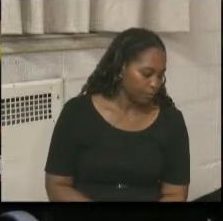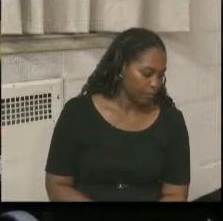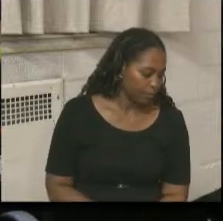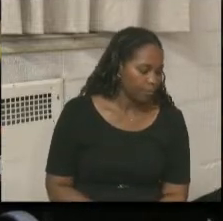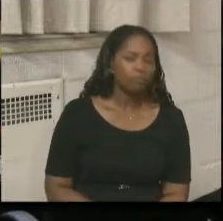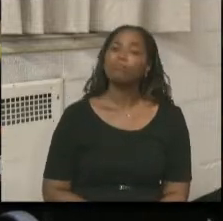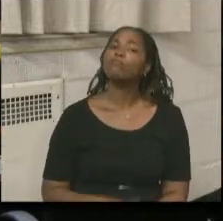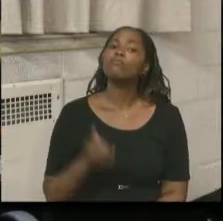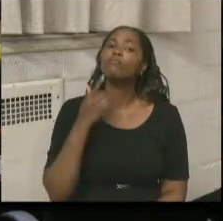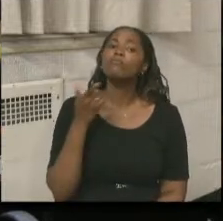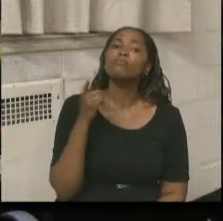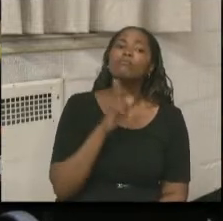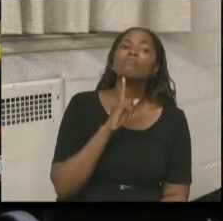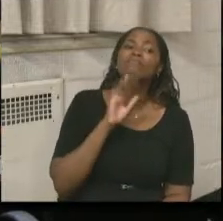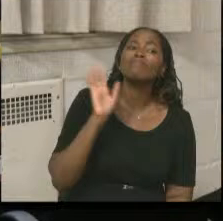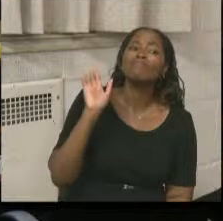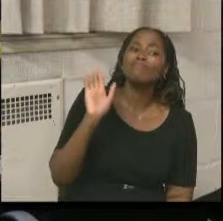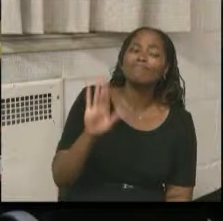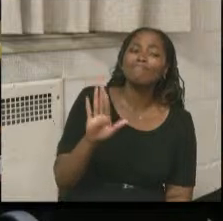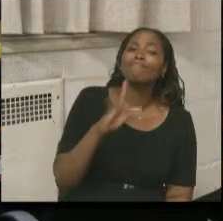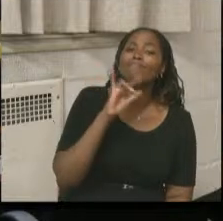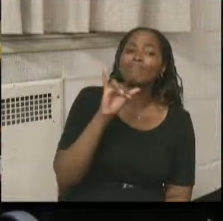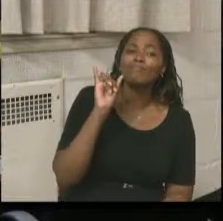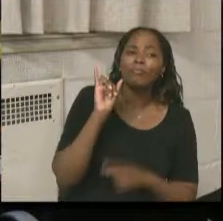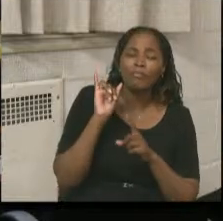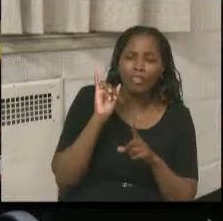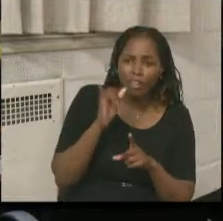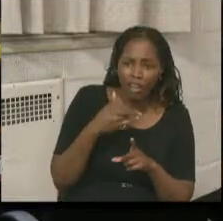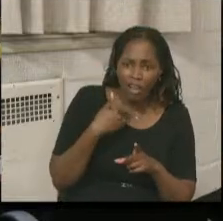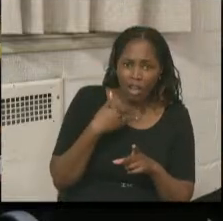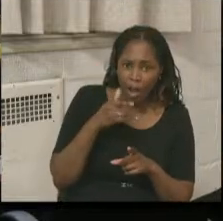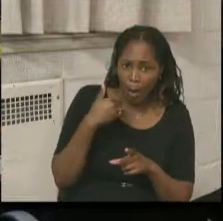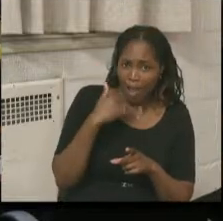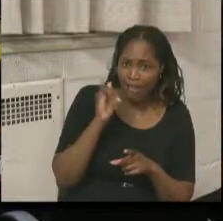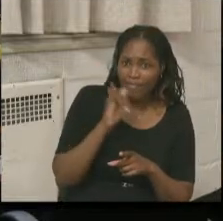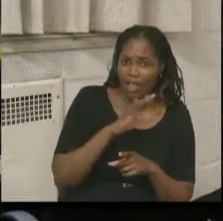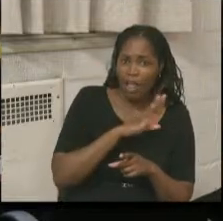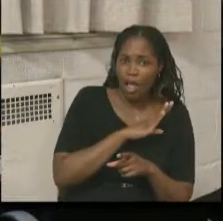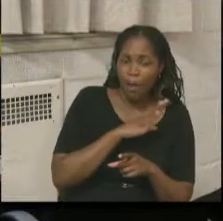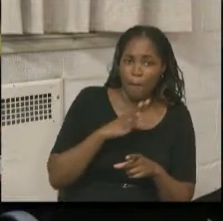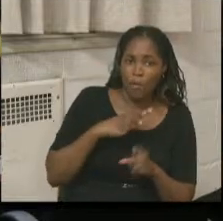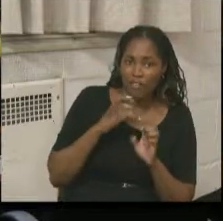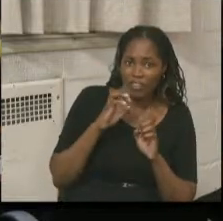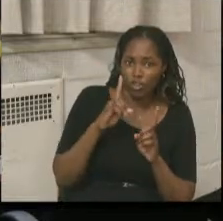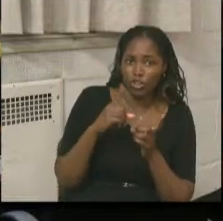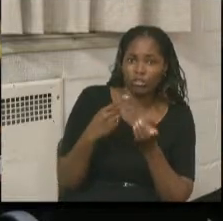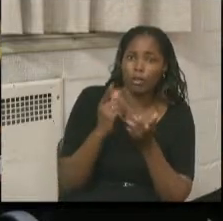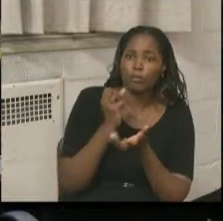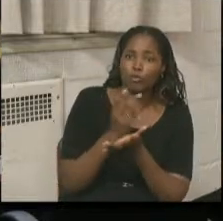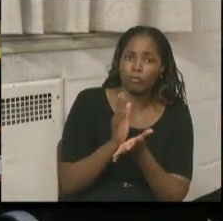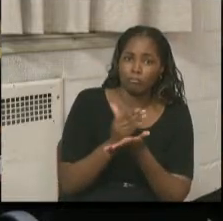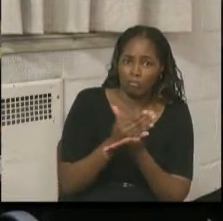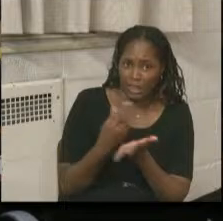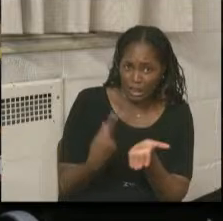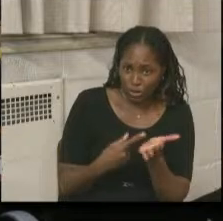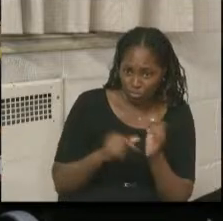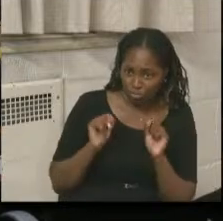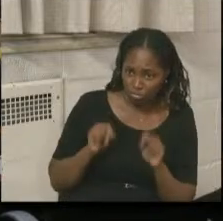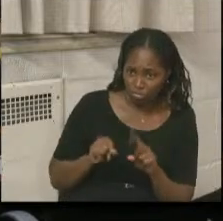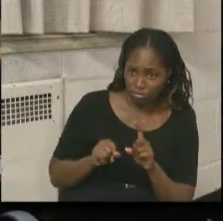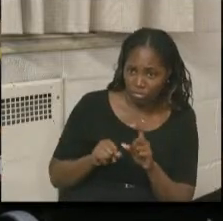6.8 adoption of the FY 2025 Board of Education approved operating budget for discussion before vote.